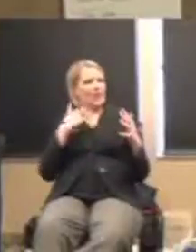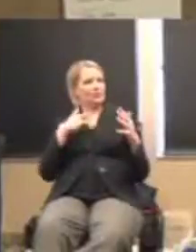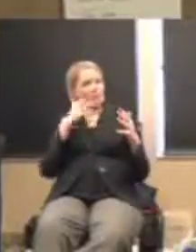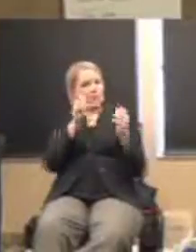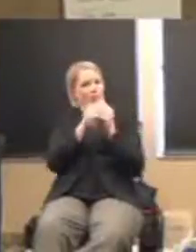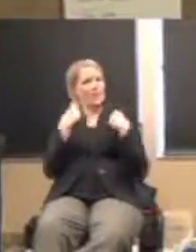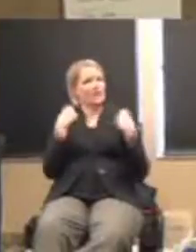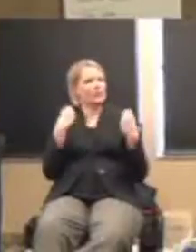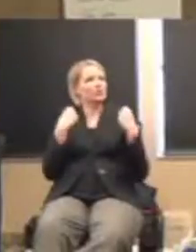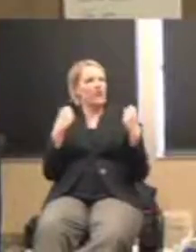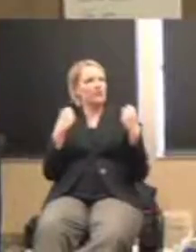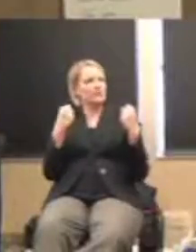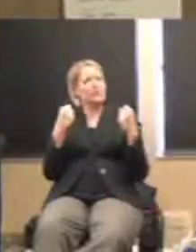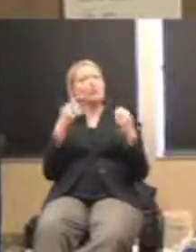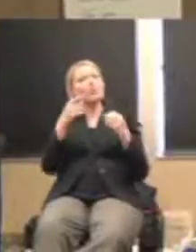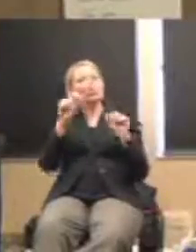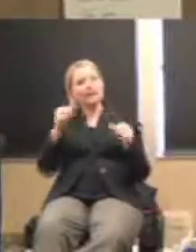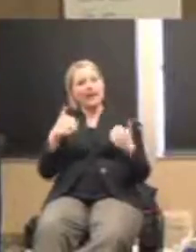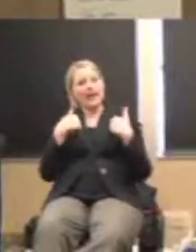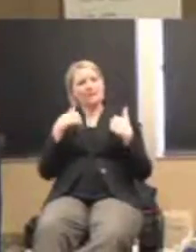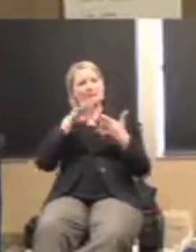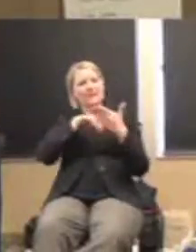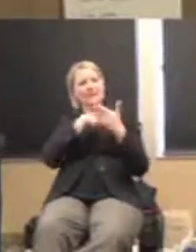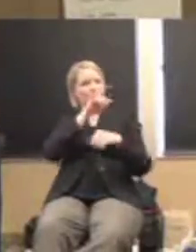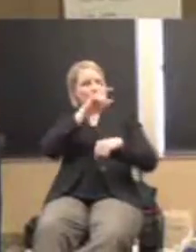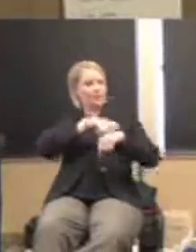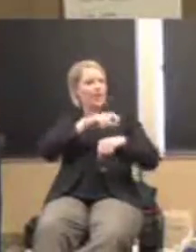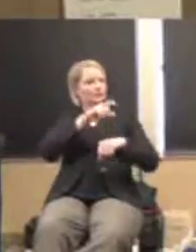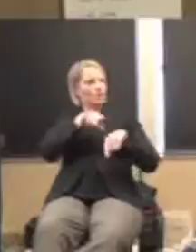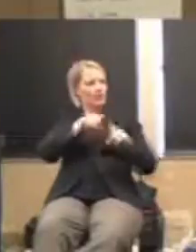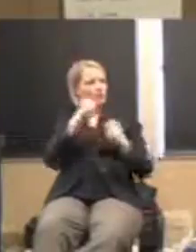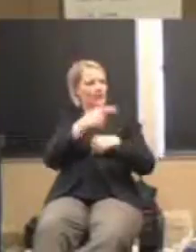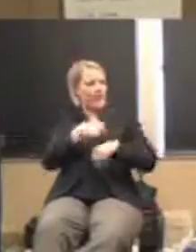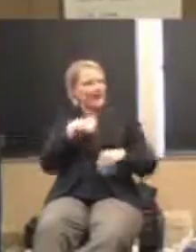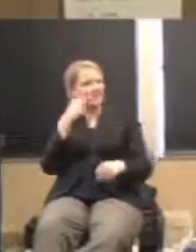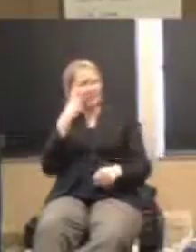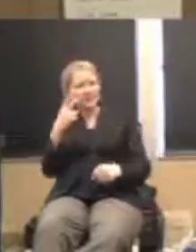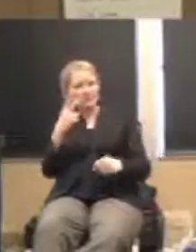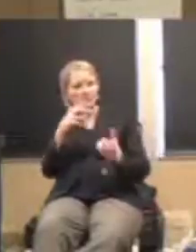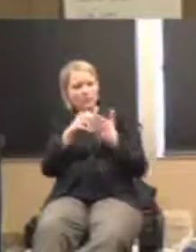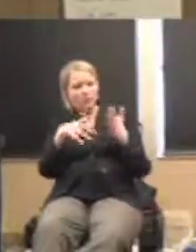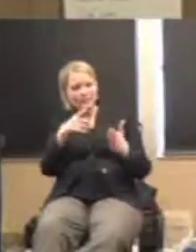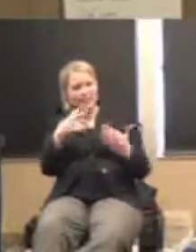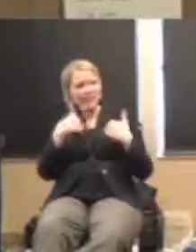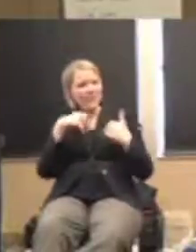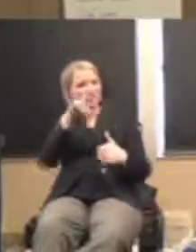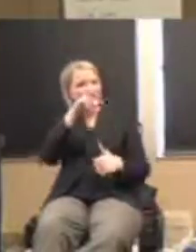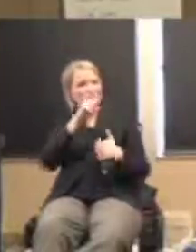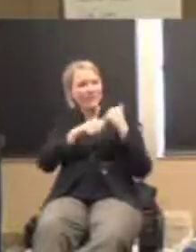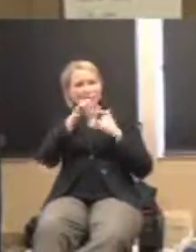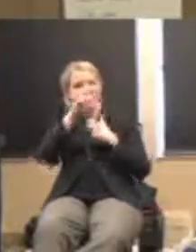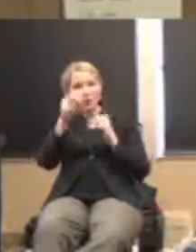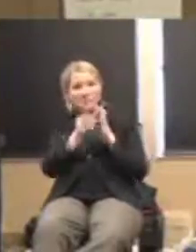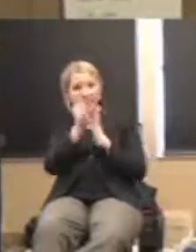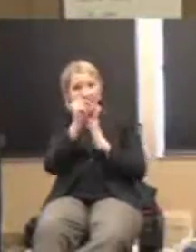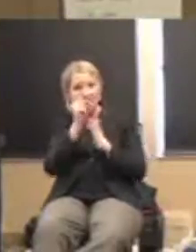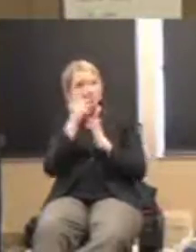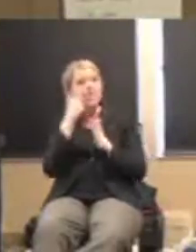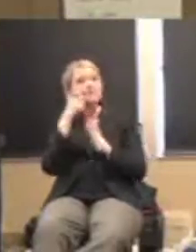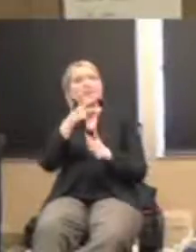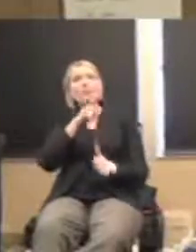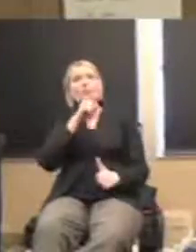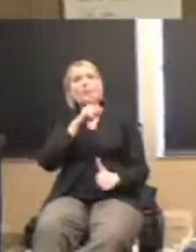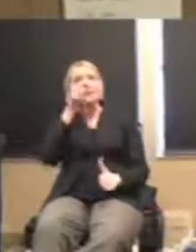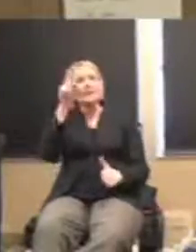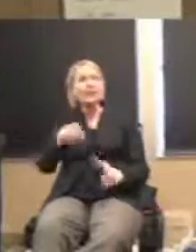scheduled times throughout the day, and I've seen students who have a sensory schedule every 30 minutes because they need that much input